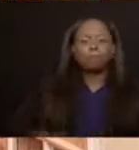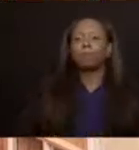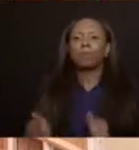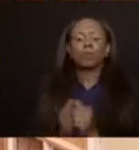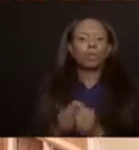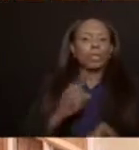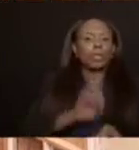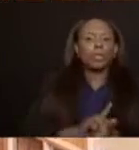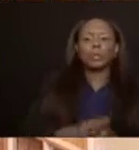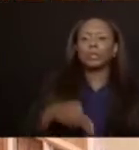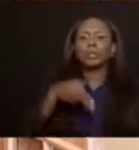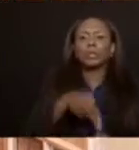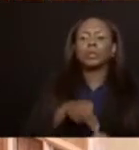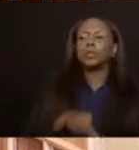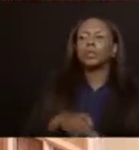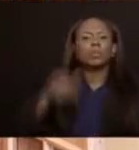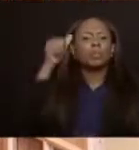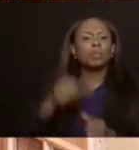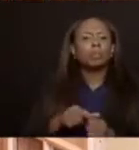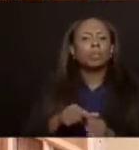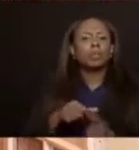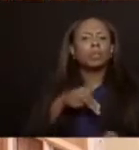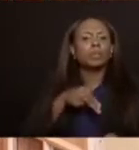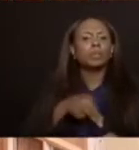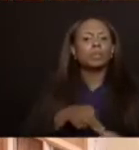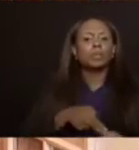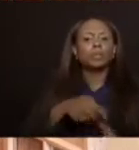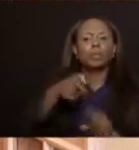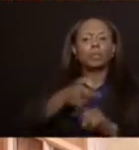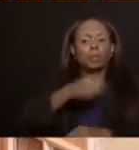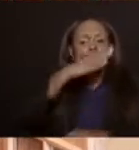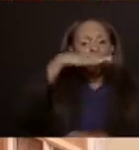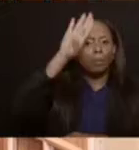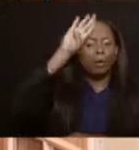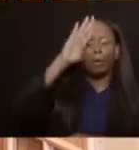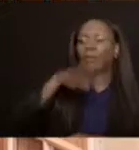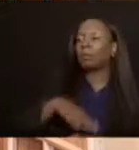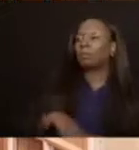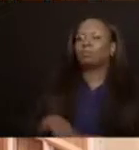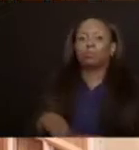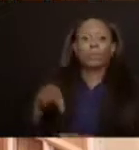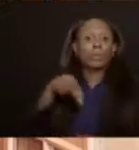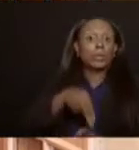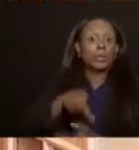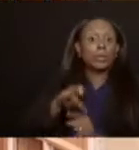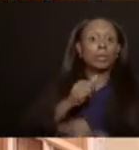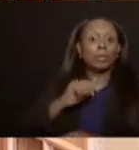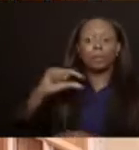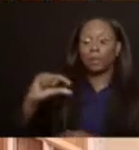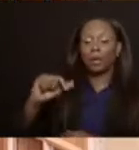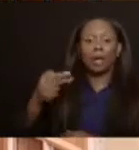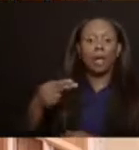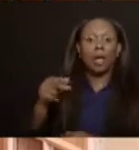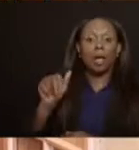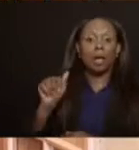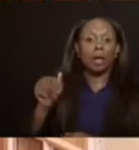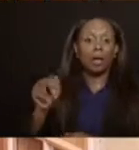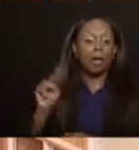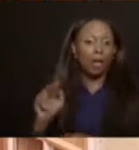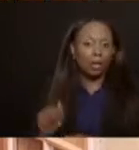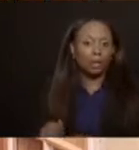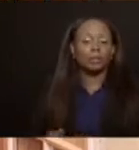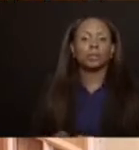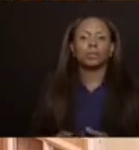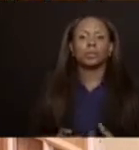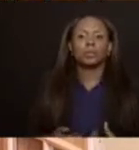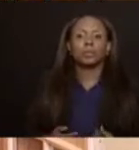nurses and doctors from Cuba and the nurses from Ghana, dealing now with the local doctors, drawing on the private sector doctors. And as I